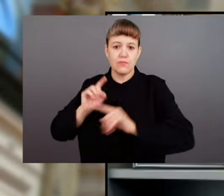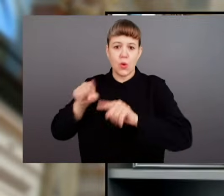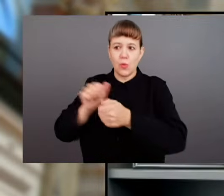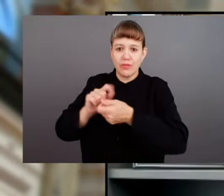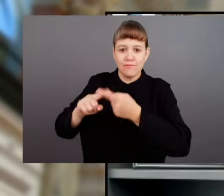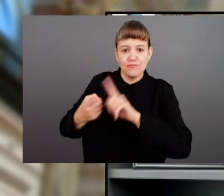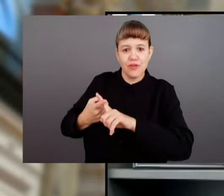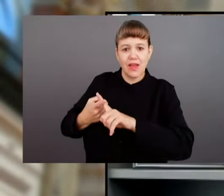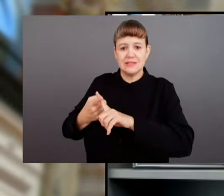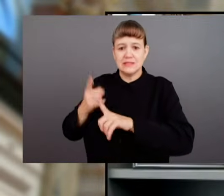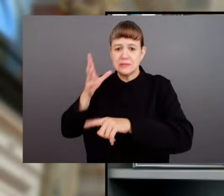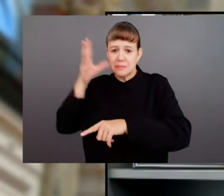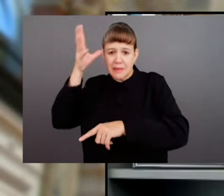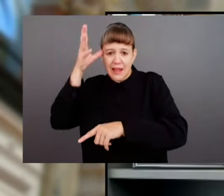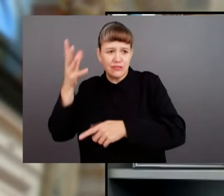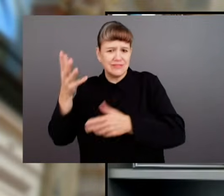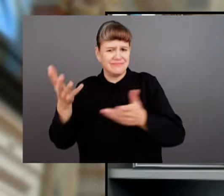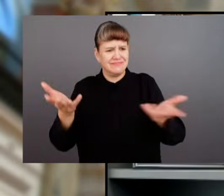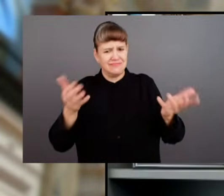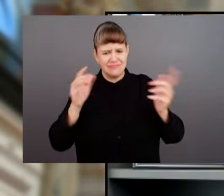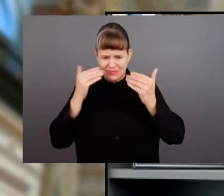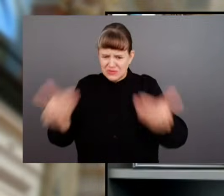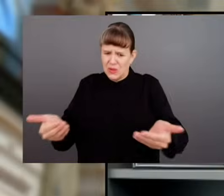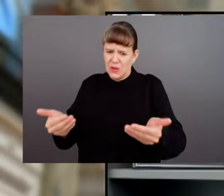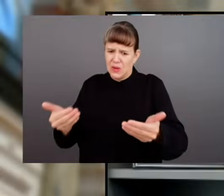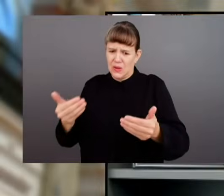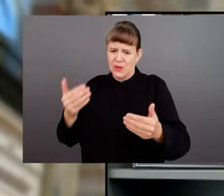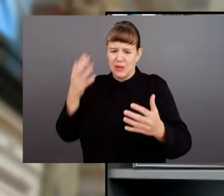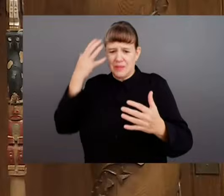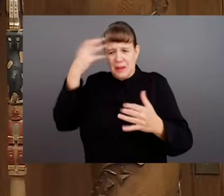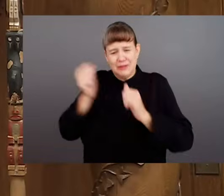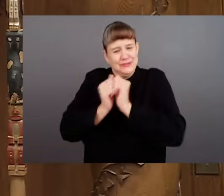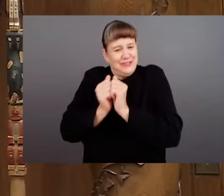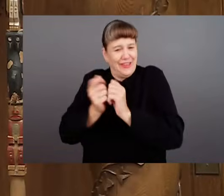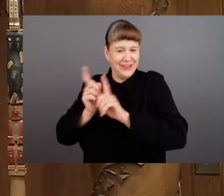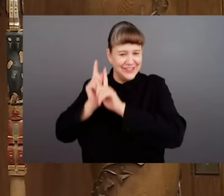life of someone you love. Thank you.